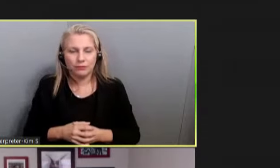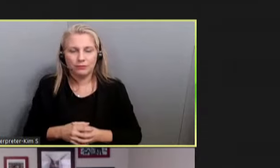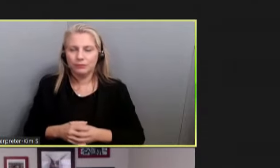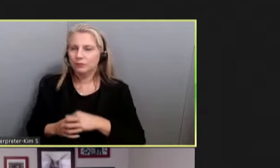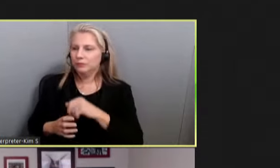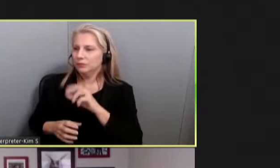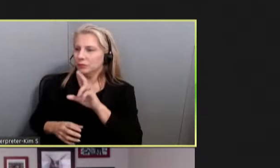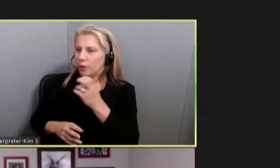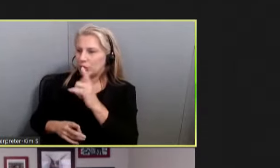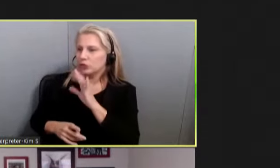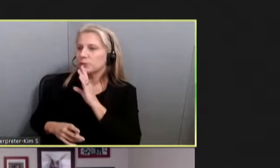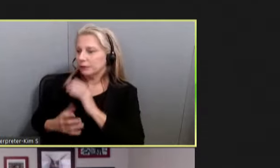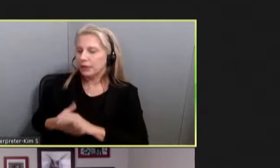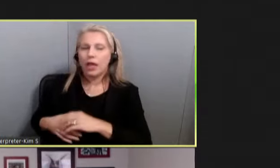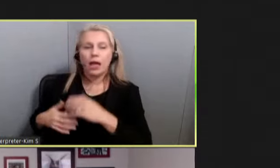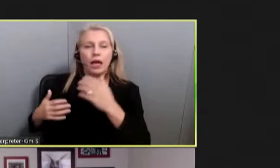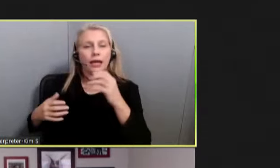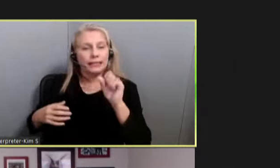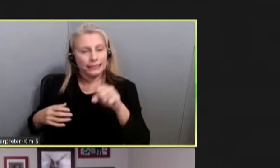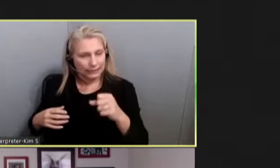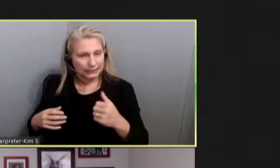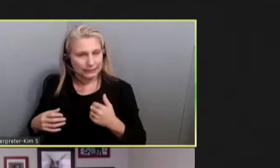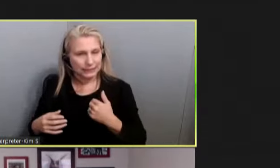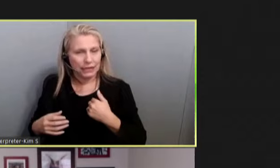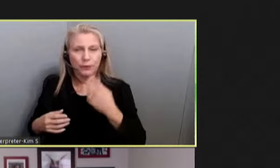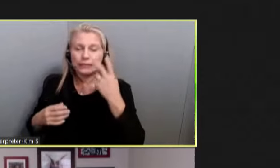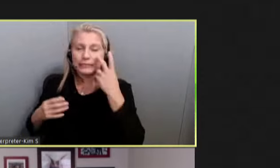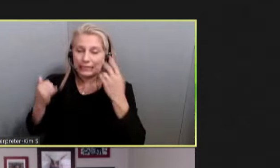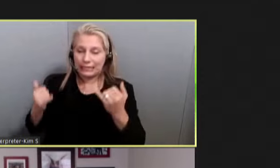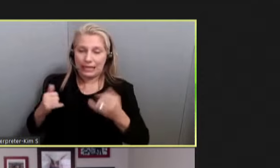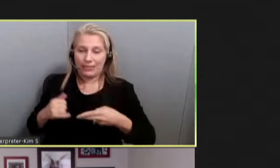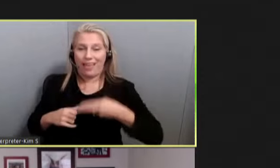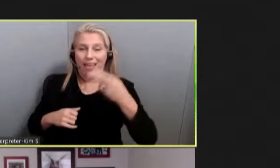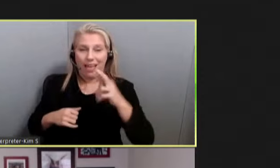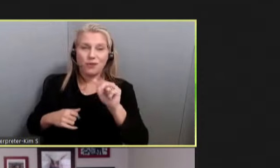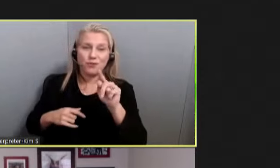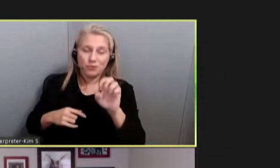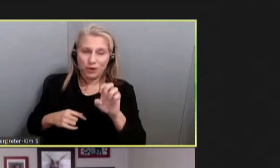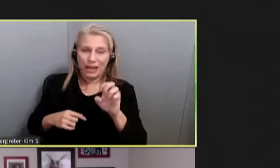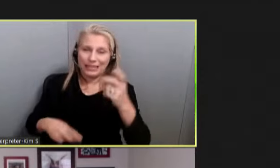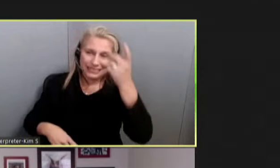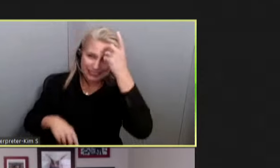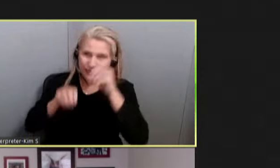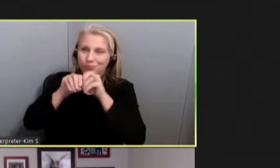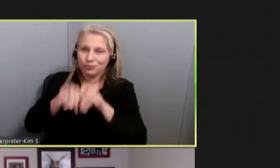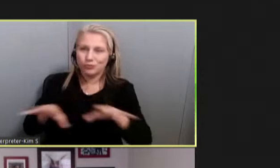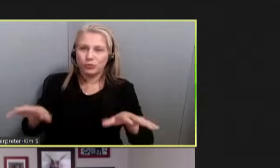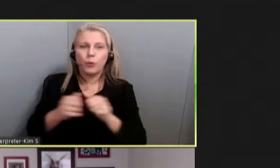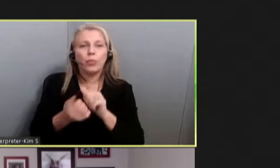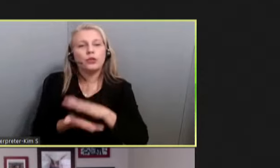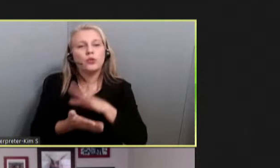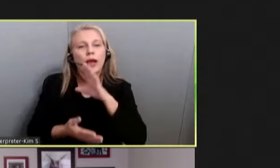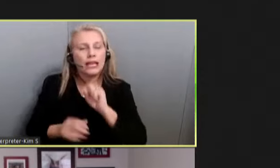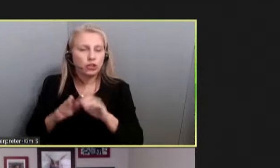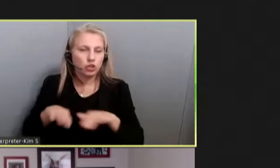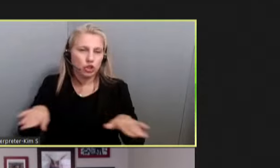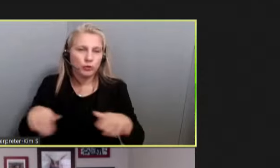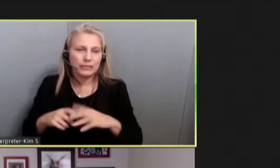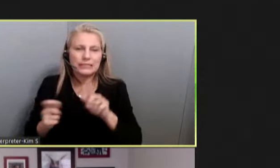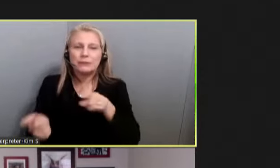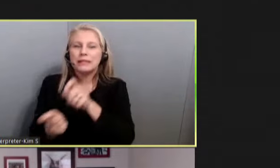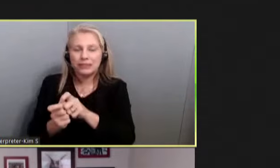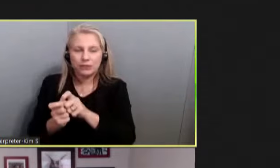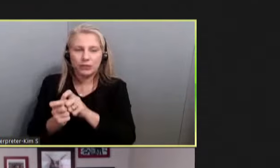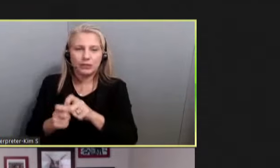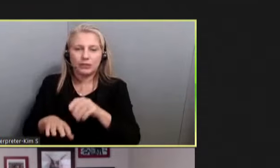Yes, so at this point, we continue to see the highest rates of disease transmission occurring among our school-aged children, specifically